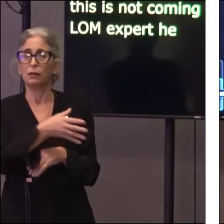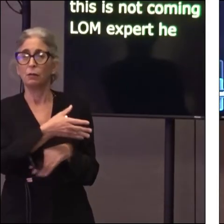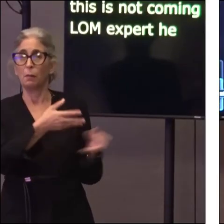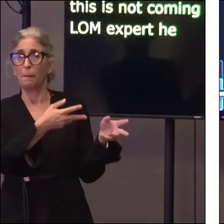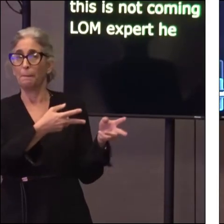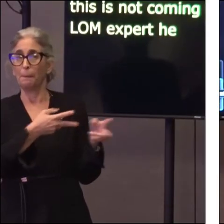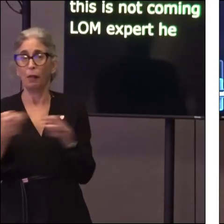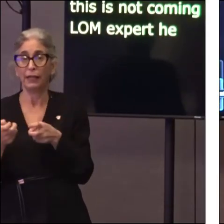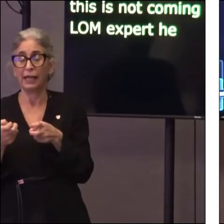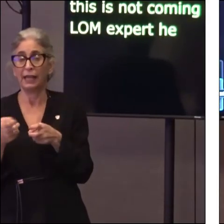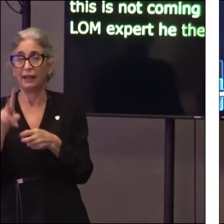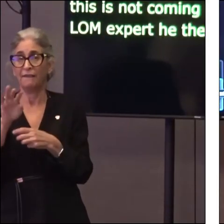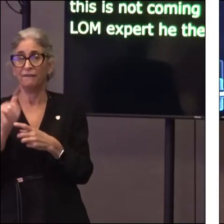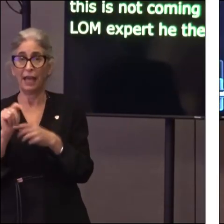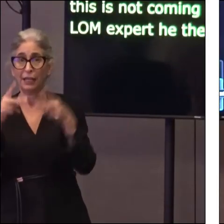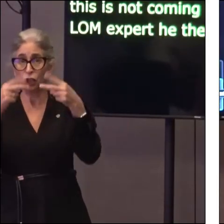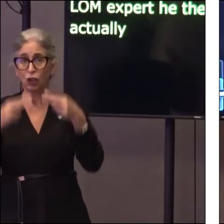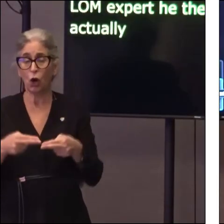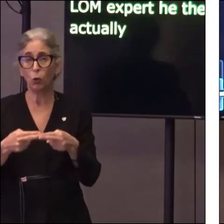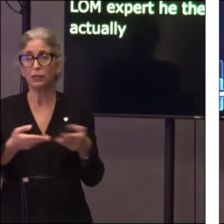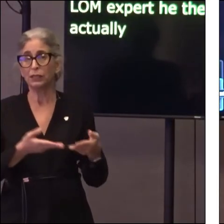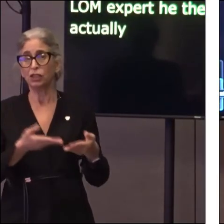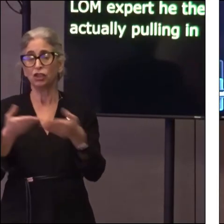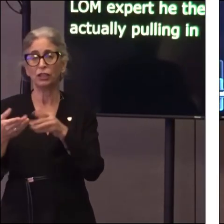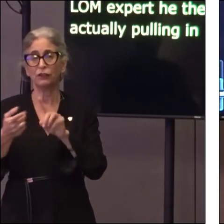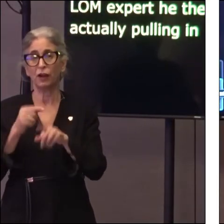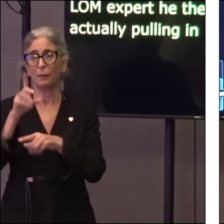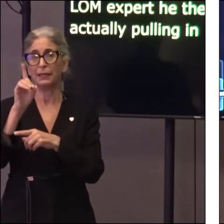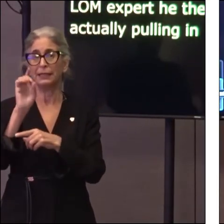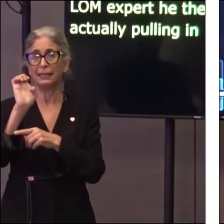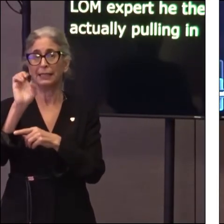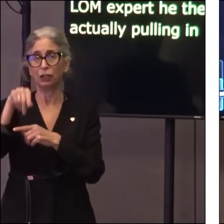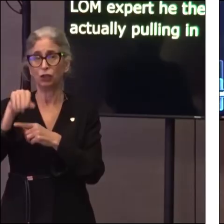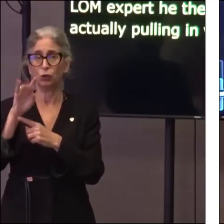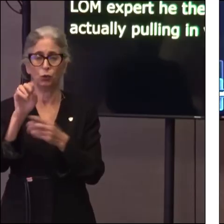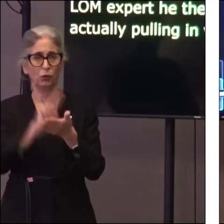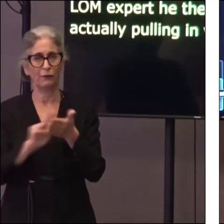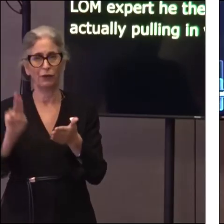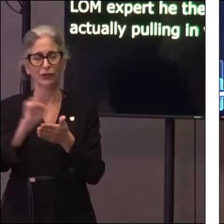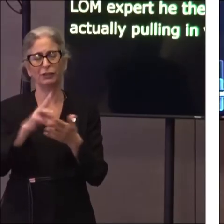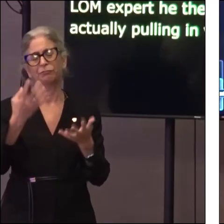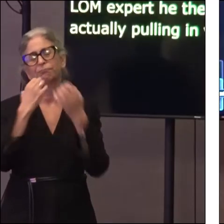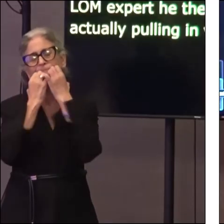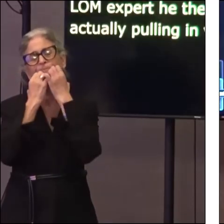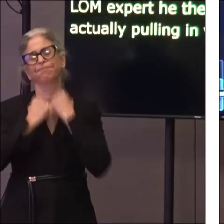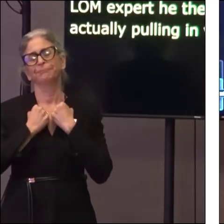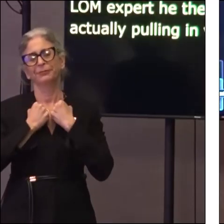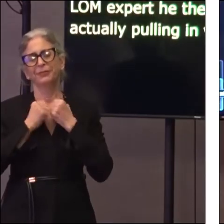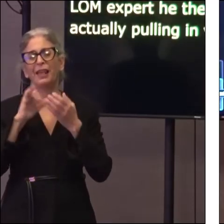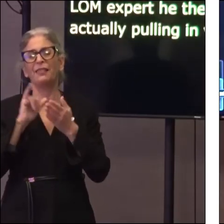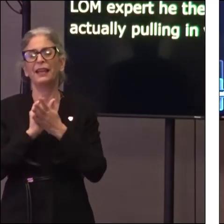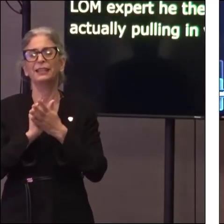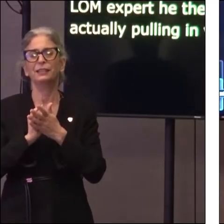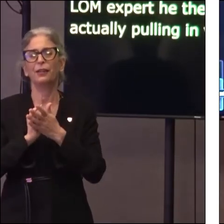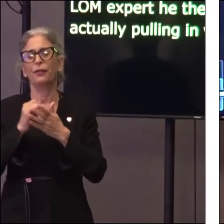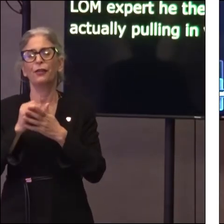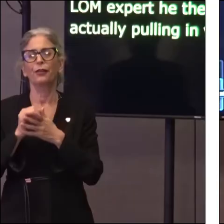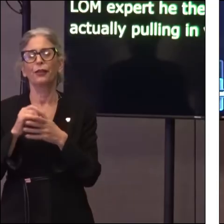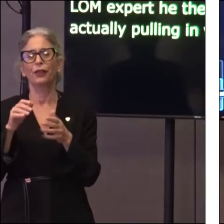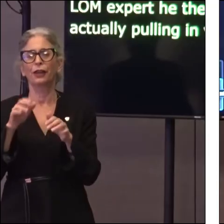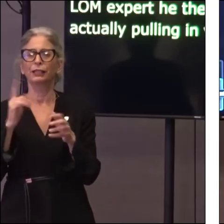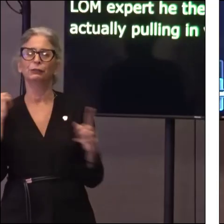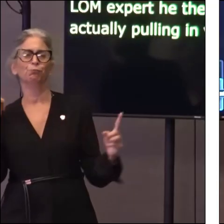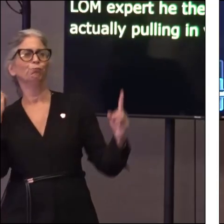in vetted code suggestions from Deque University, our beloved Deque University, that is considered the gold